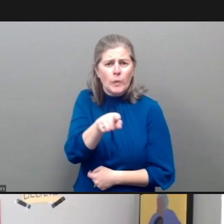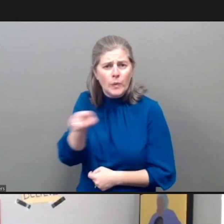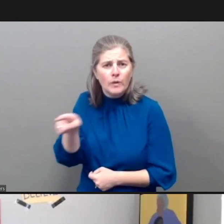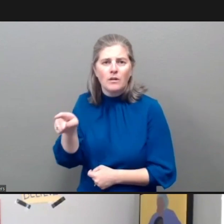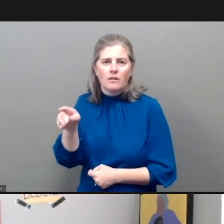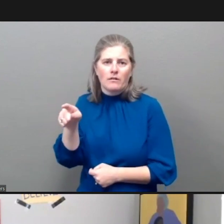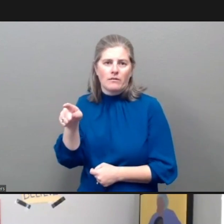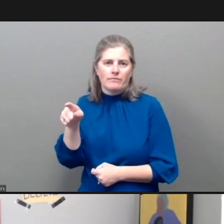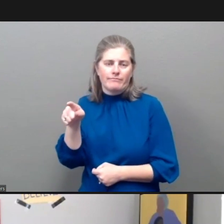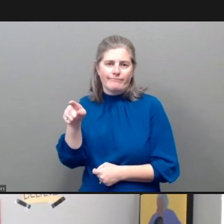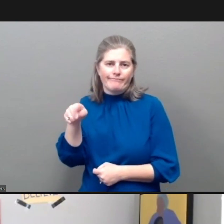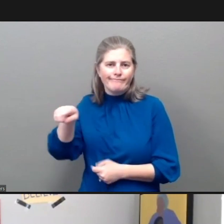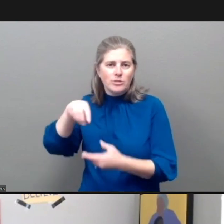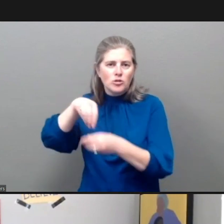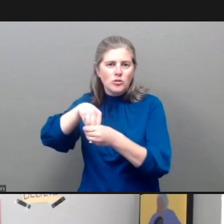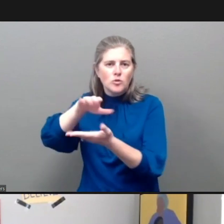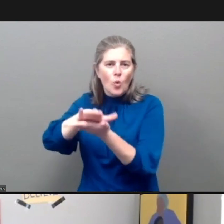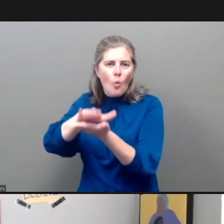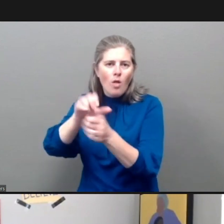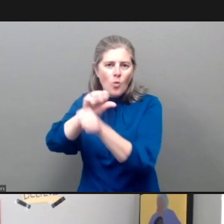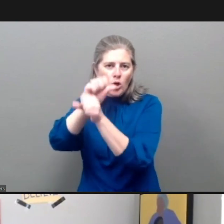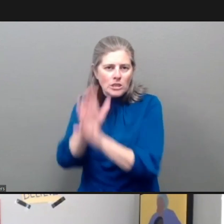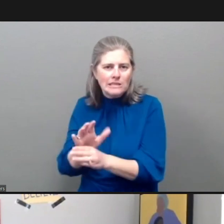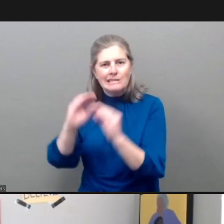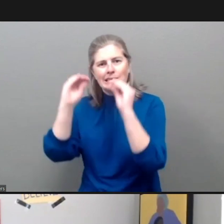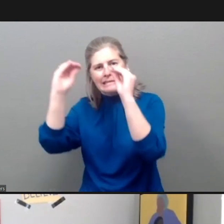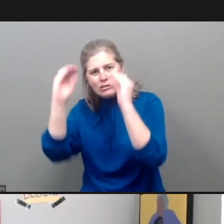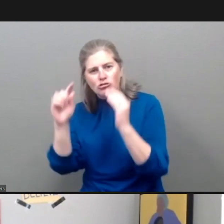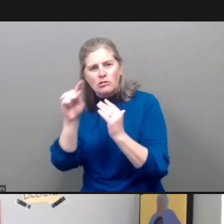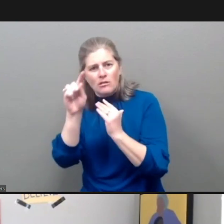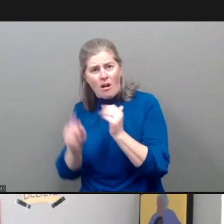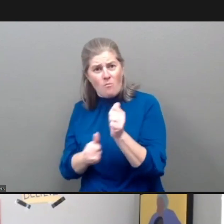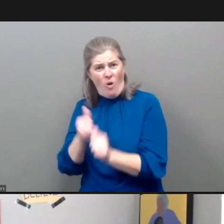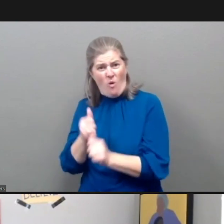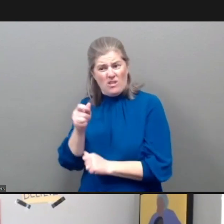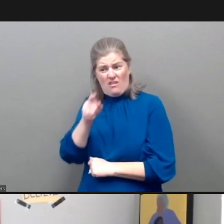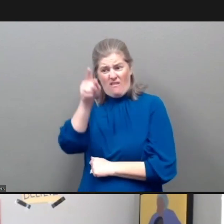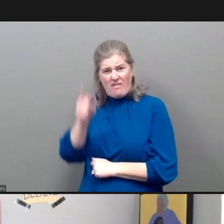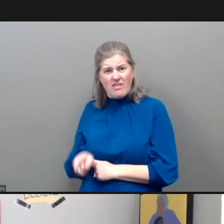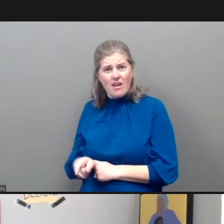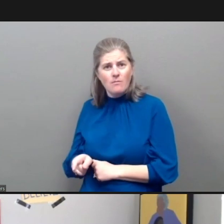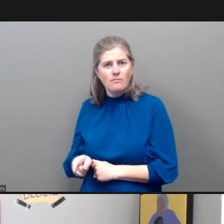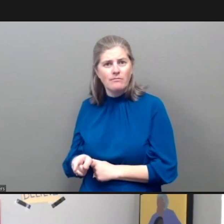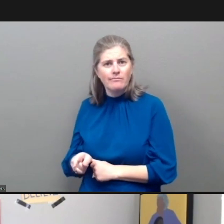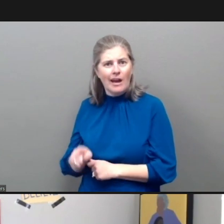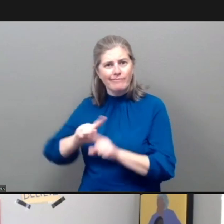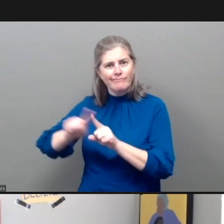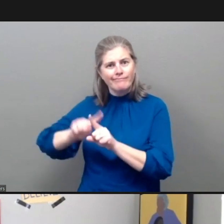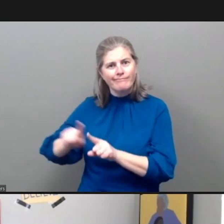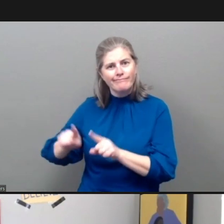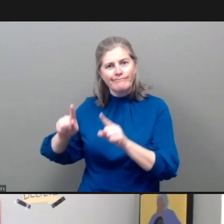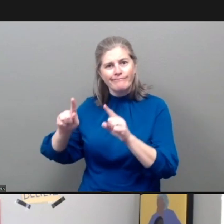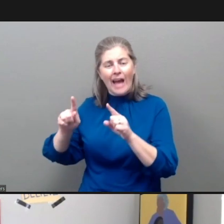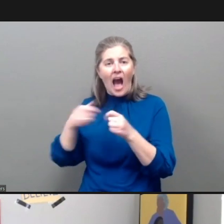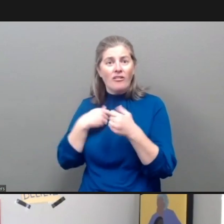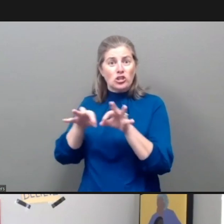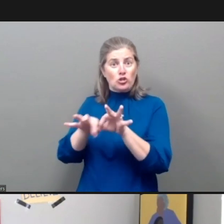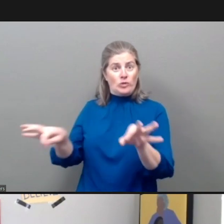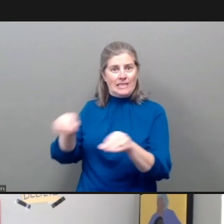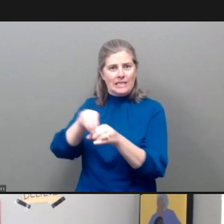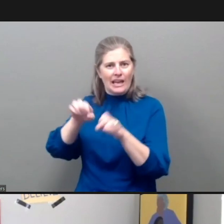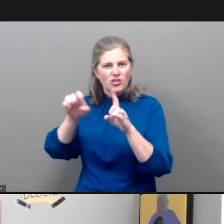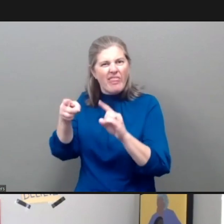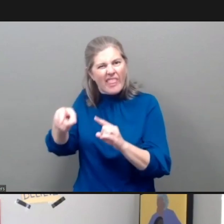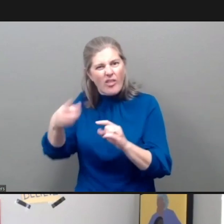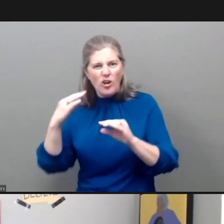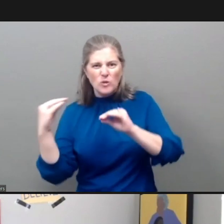our frontline workers in schools, because most of them have degrees in education, and they're there to teach English